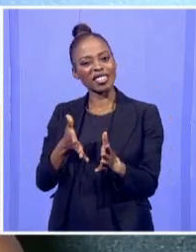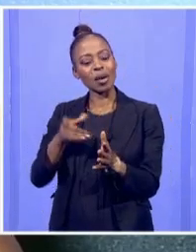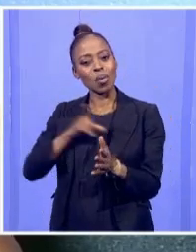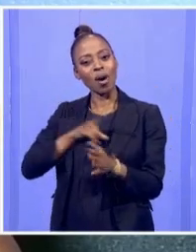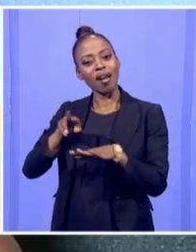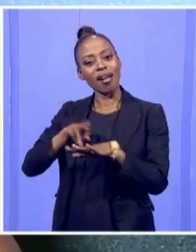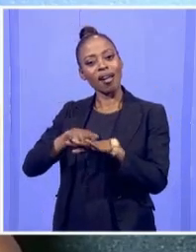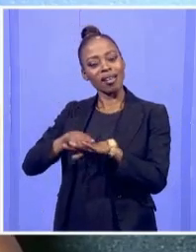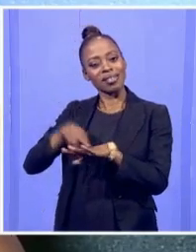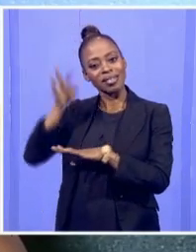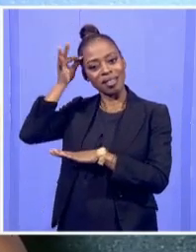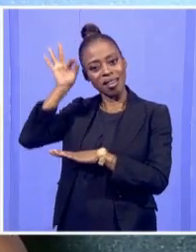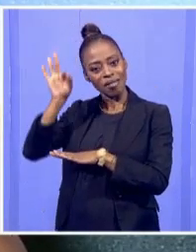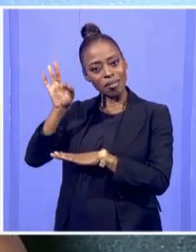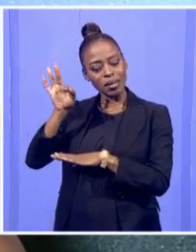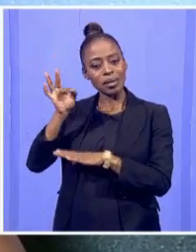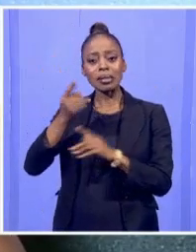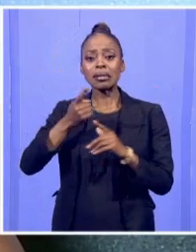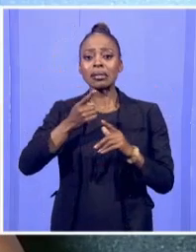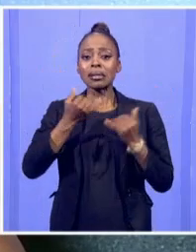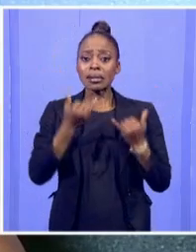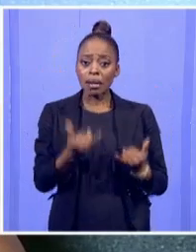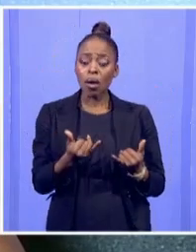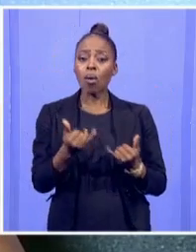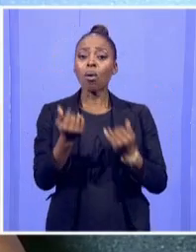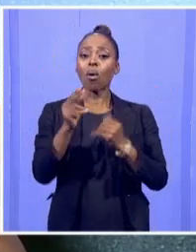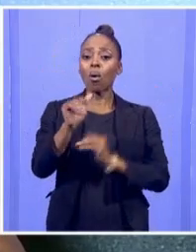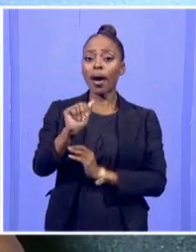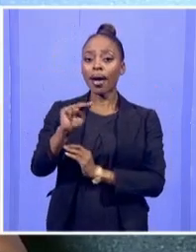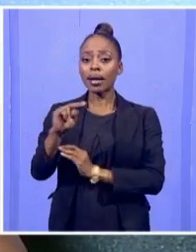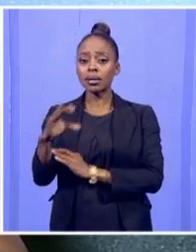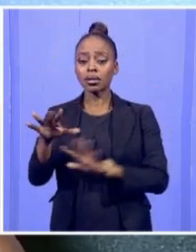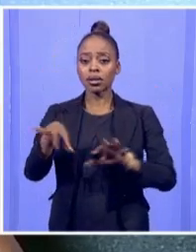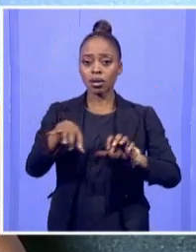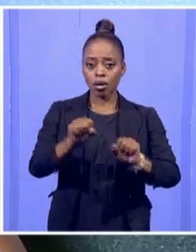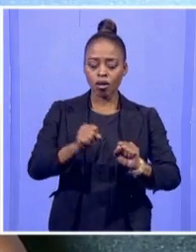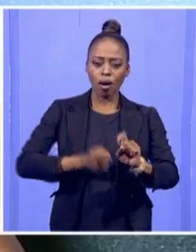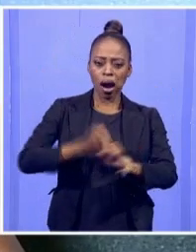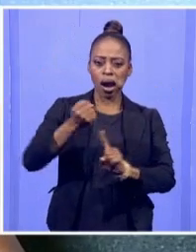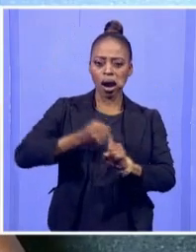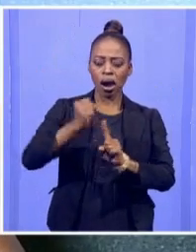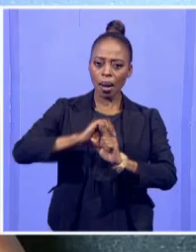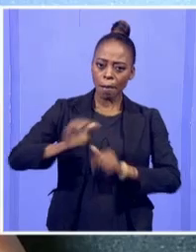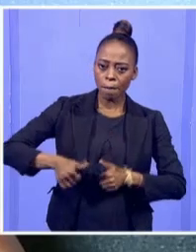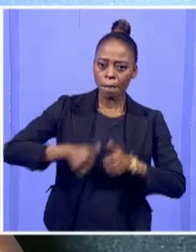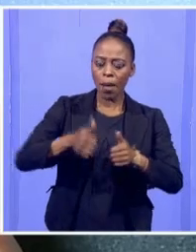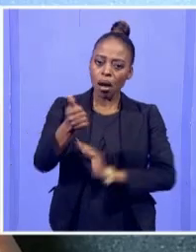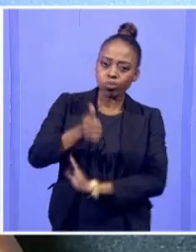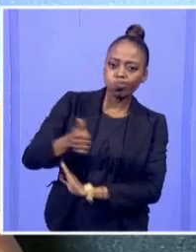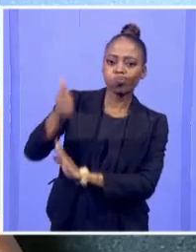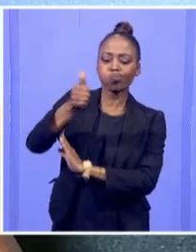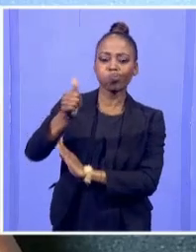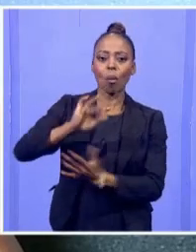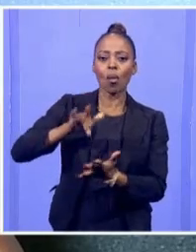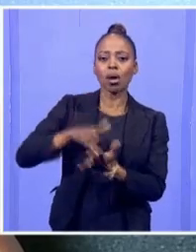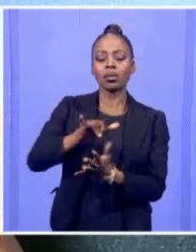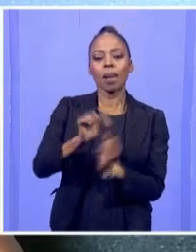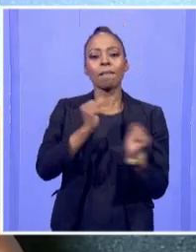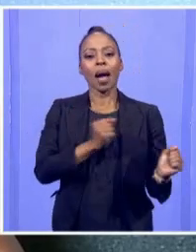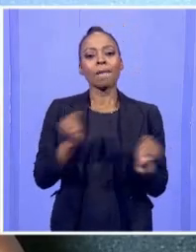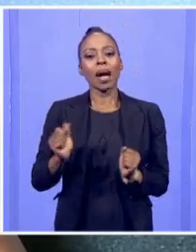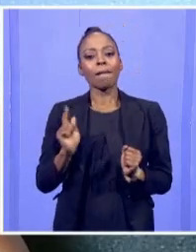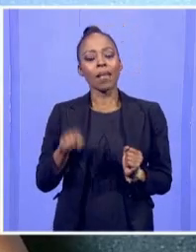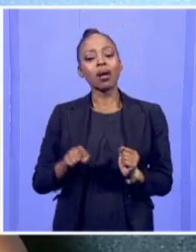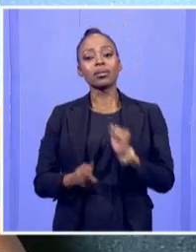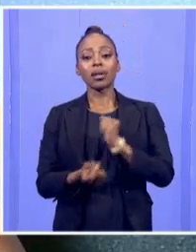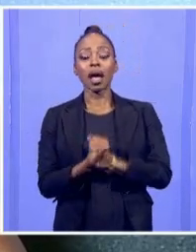apartheid government. And when the democratic government took over, the fight to have that status restored took